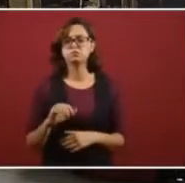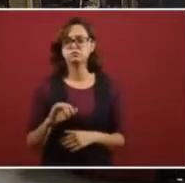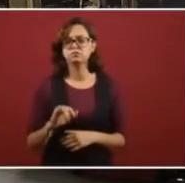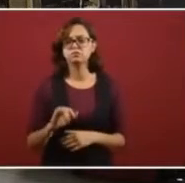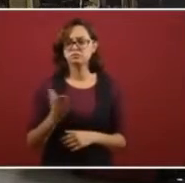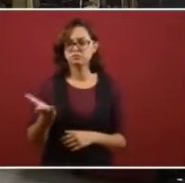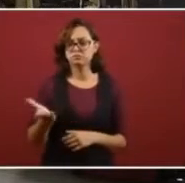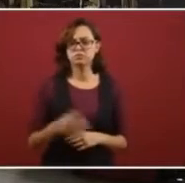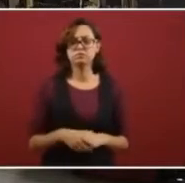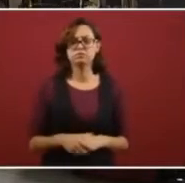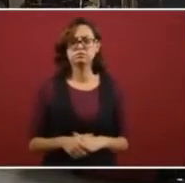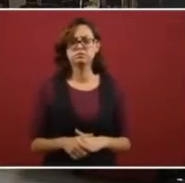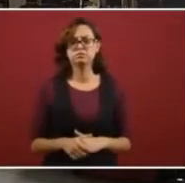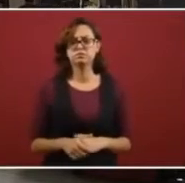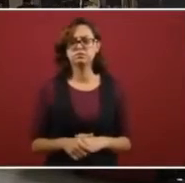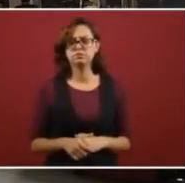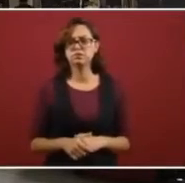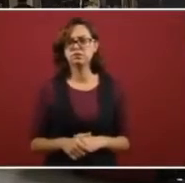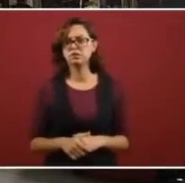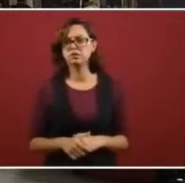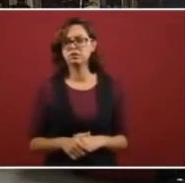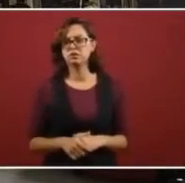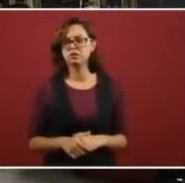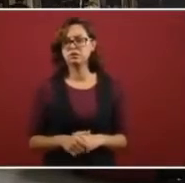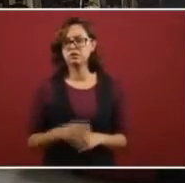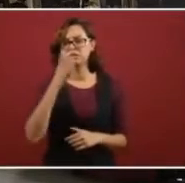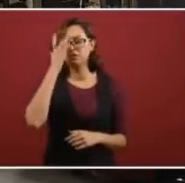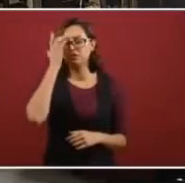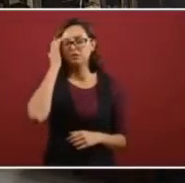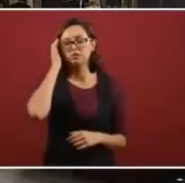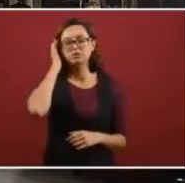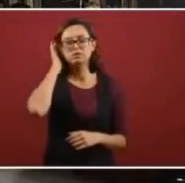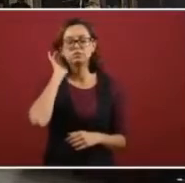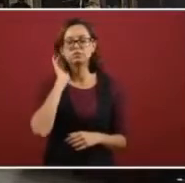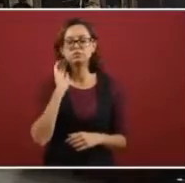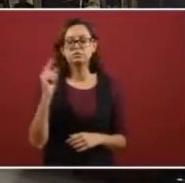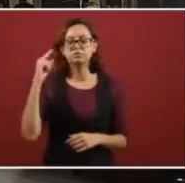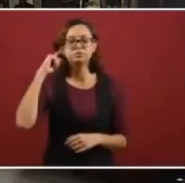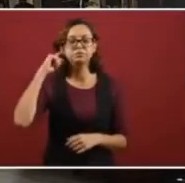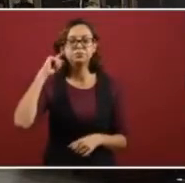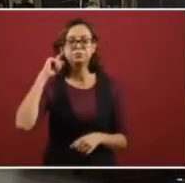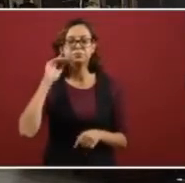Yes, you. Hello, Mr. President.